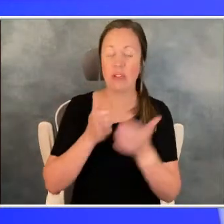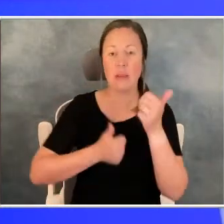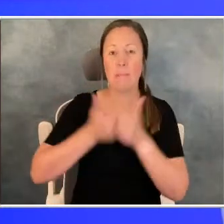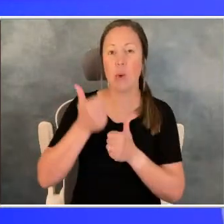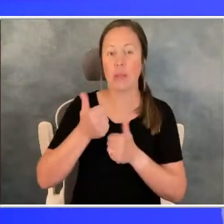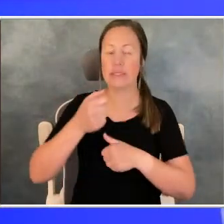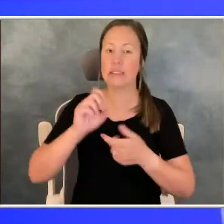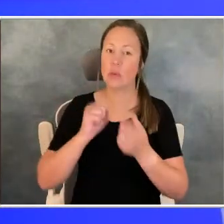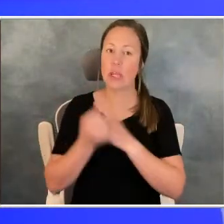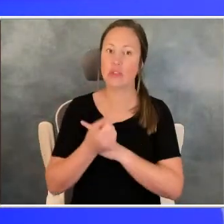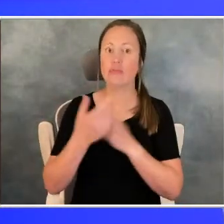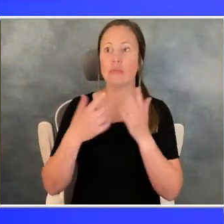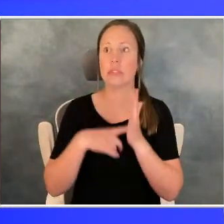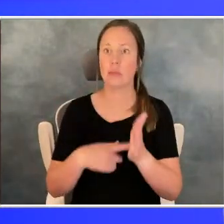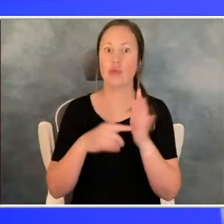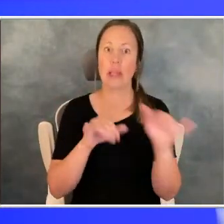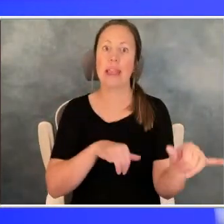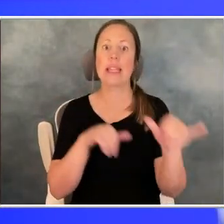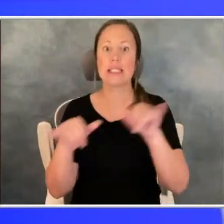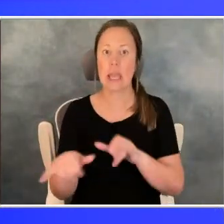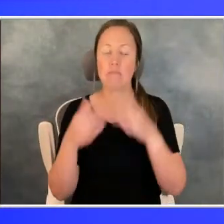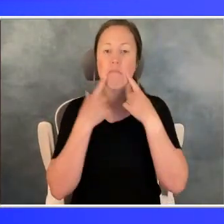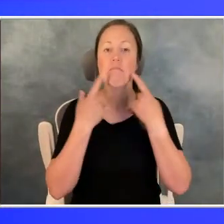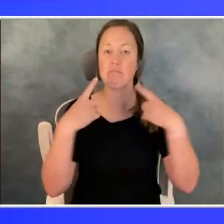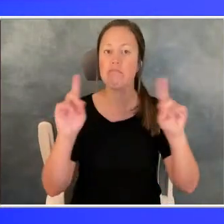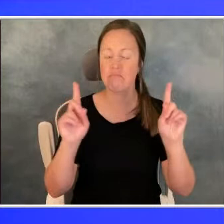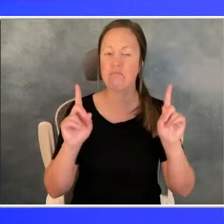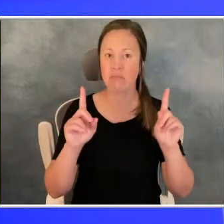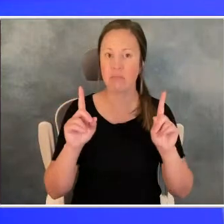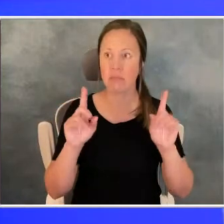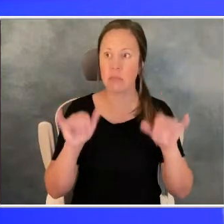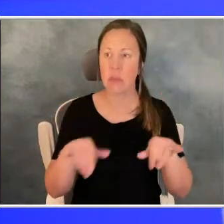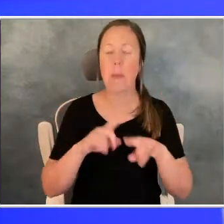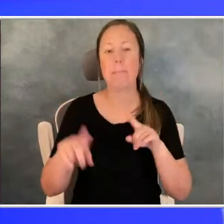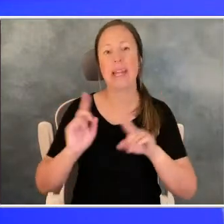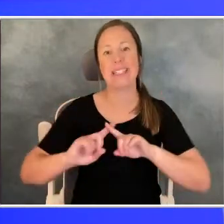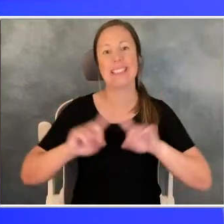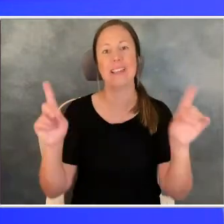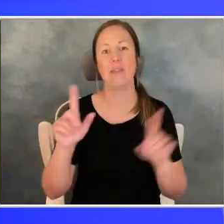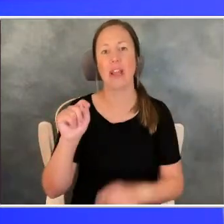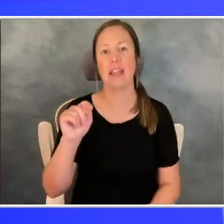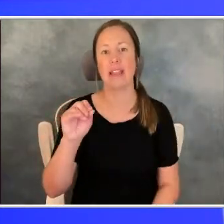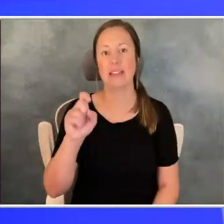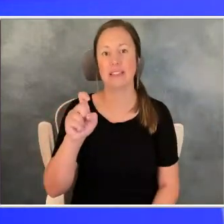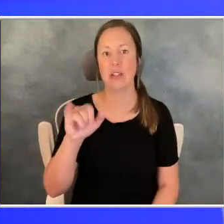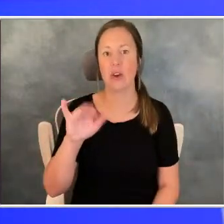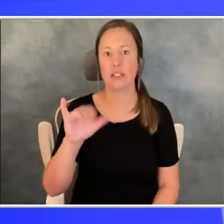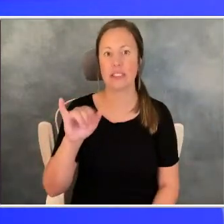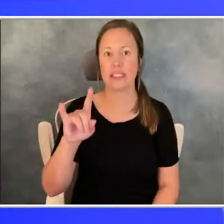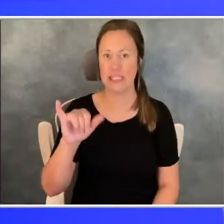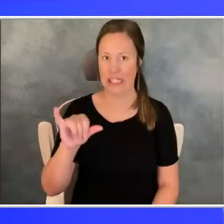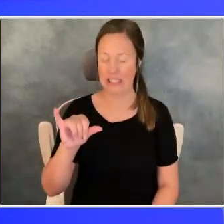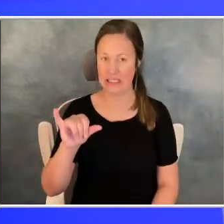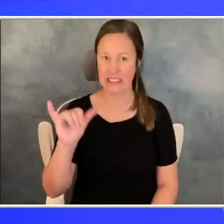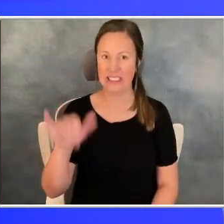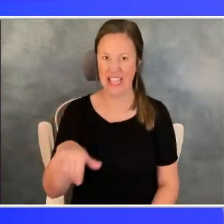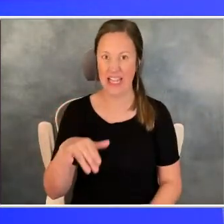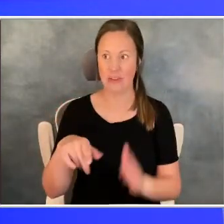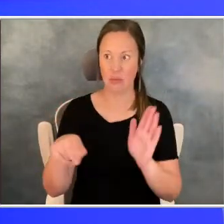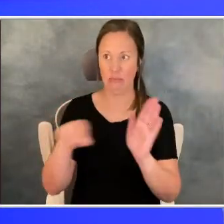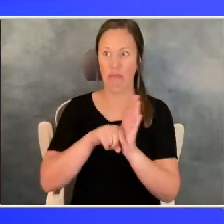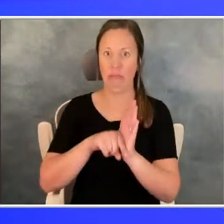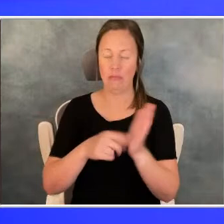the similar efficacy, but they may have different toxicity. And so, again, if there's any concern about